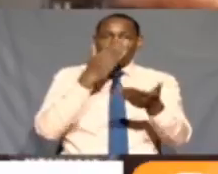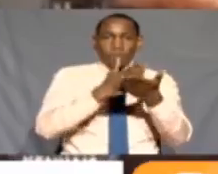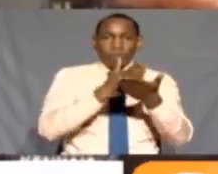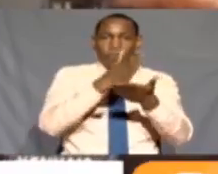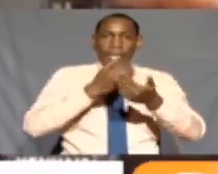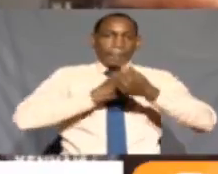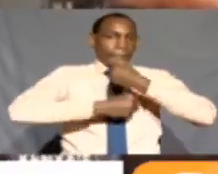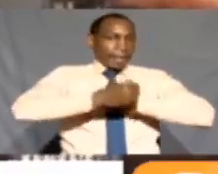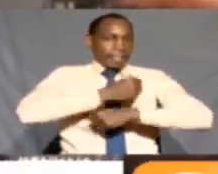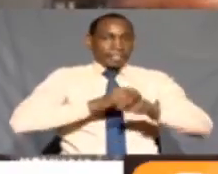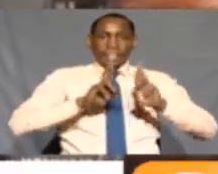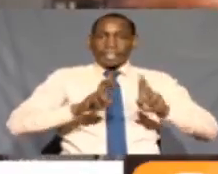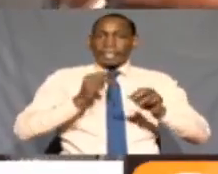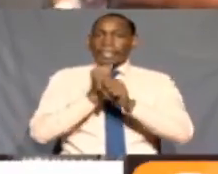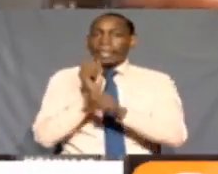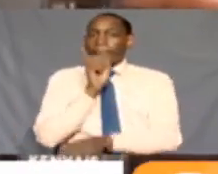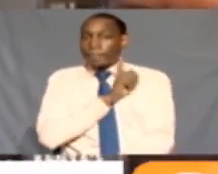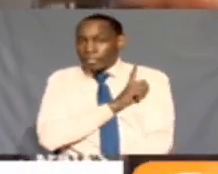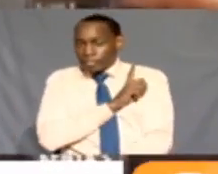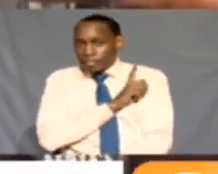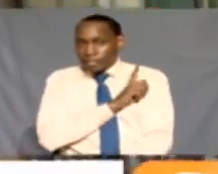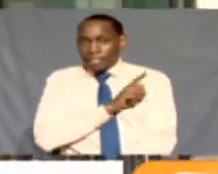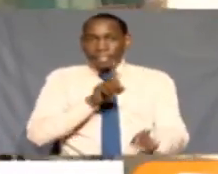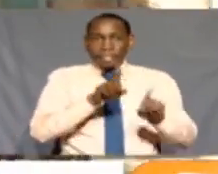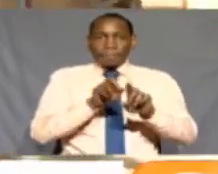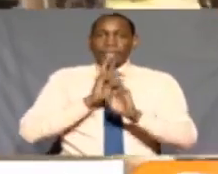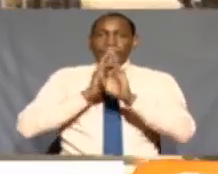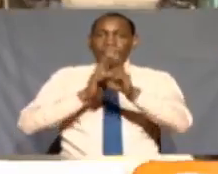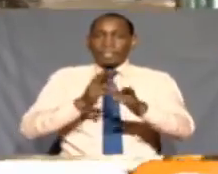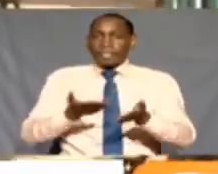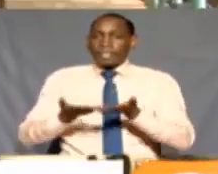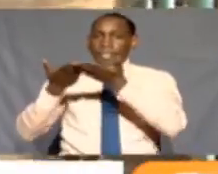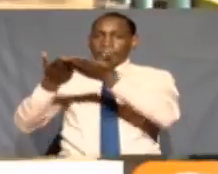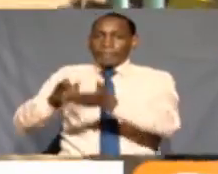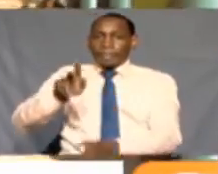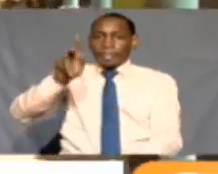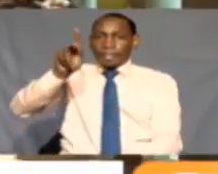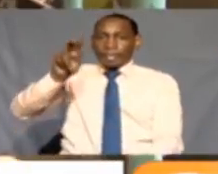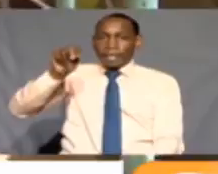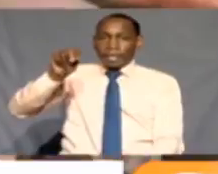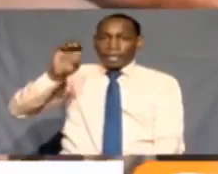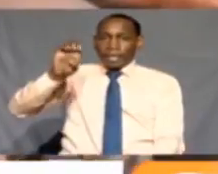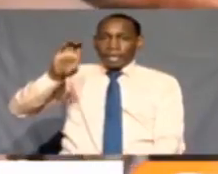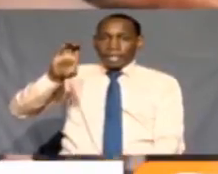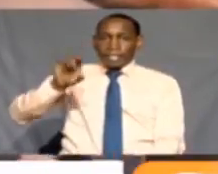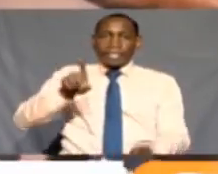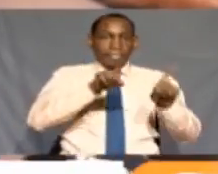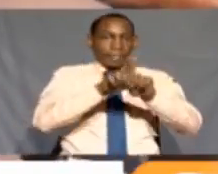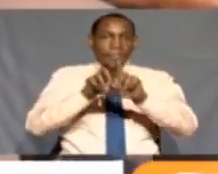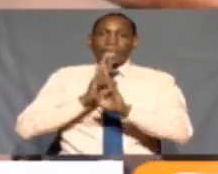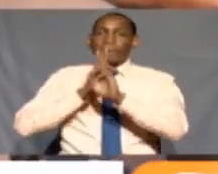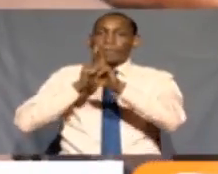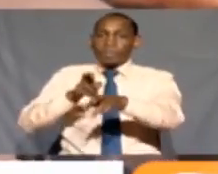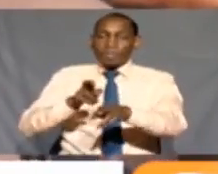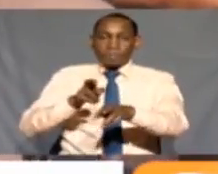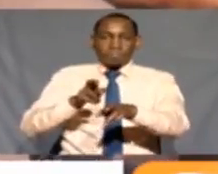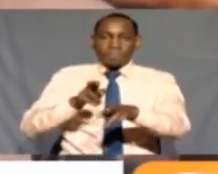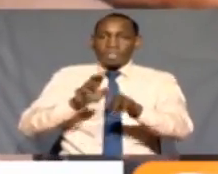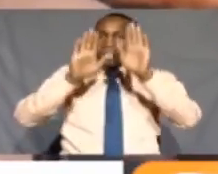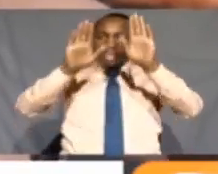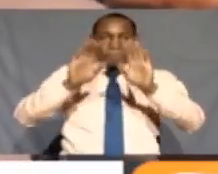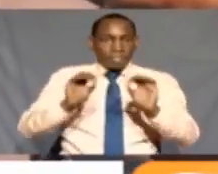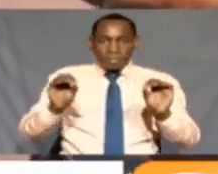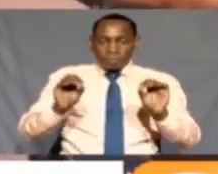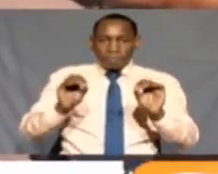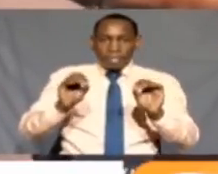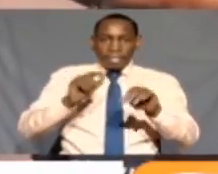of the activities have already been done, and the results are already with NEC. And these three results, there's nothing to it. As we